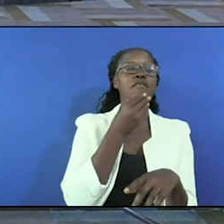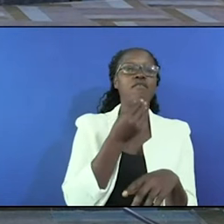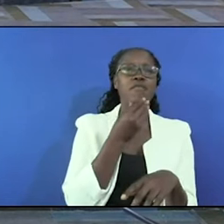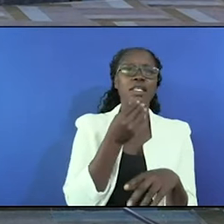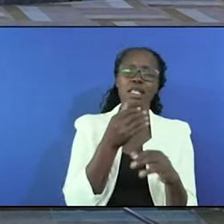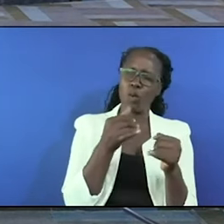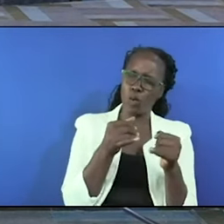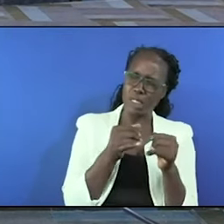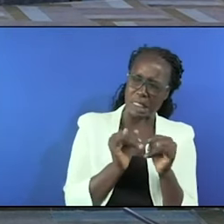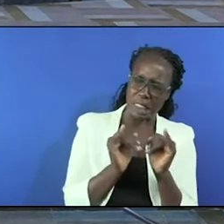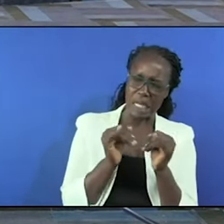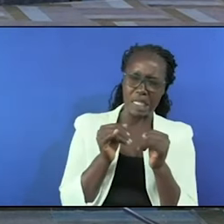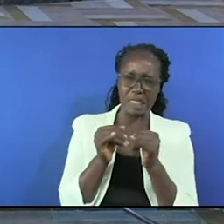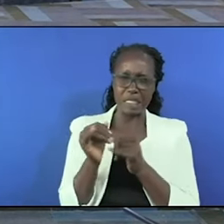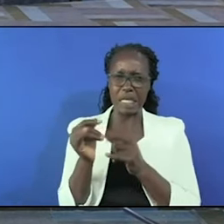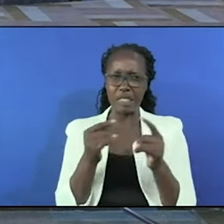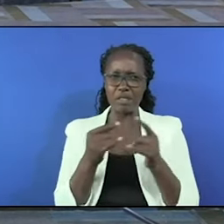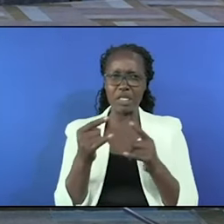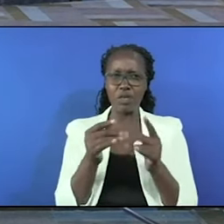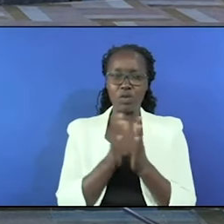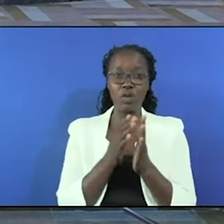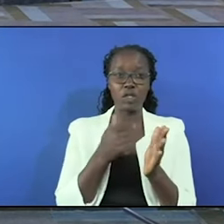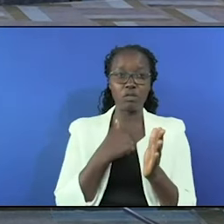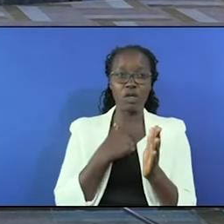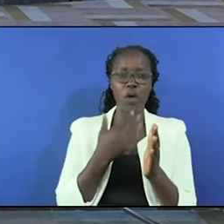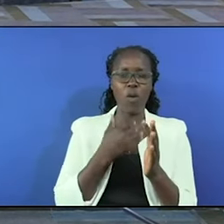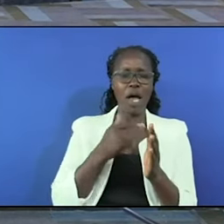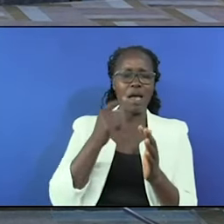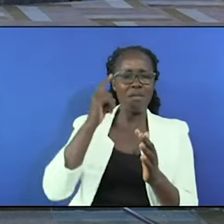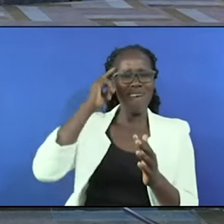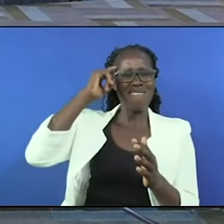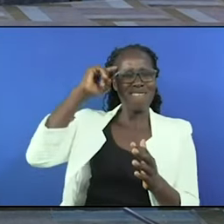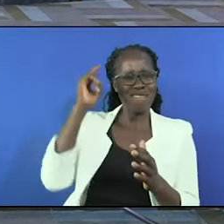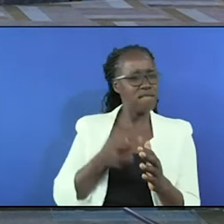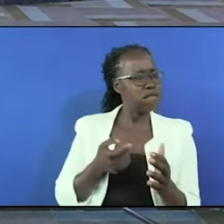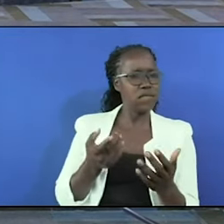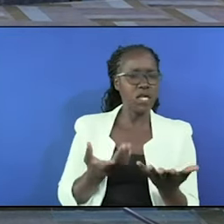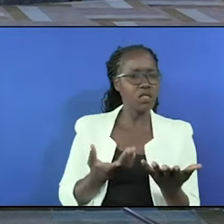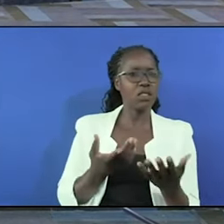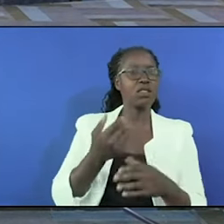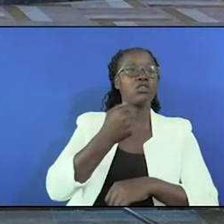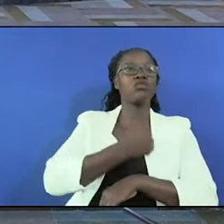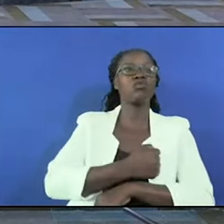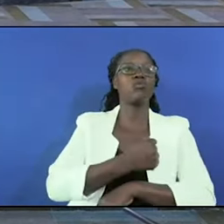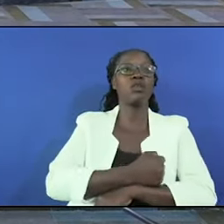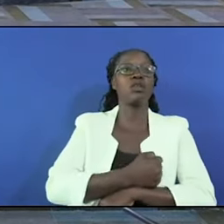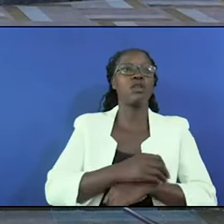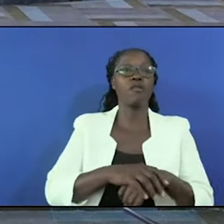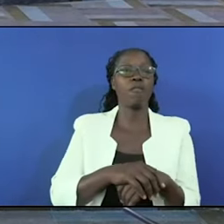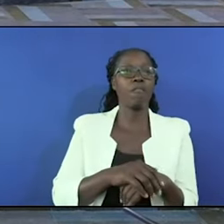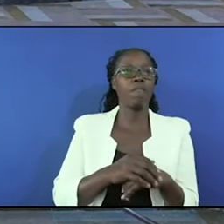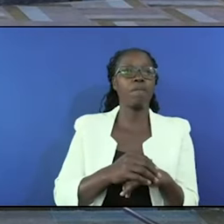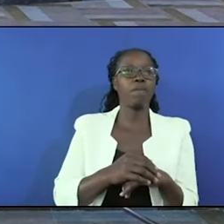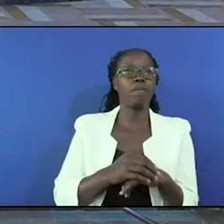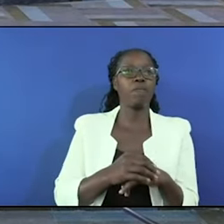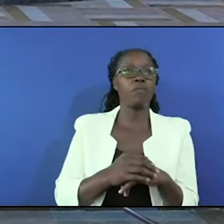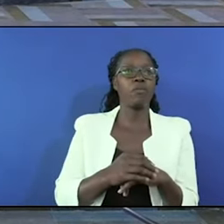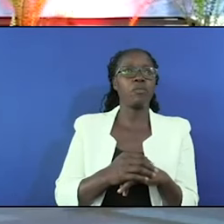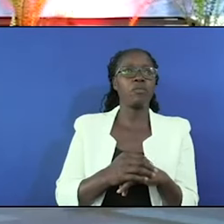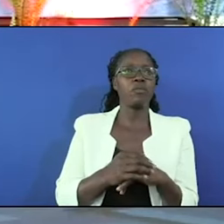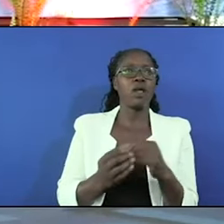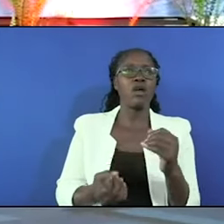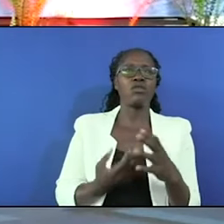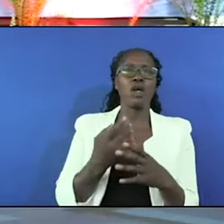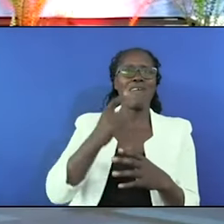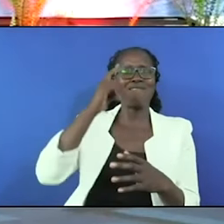trying to catch up with me. Because I was a disobedient boy, I grew up in a very